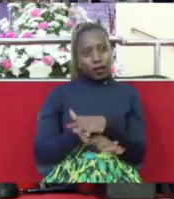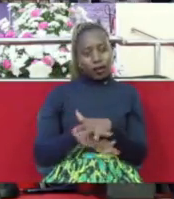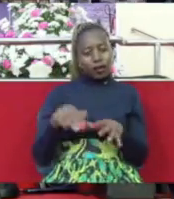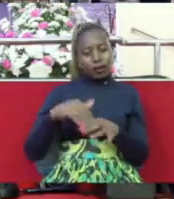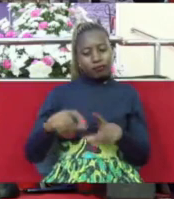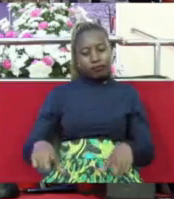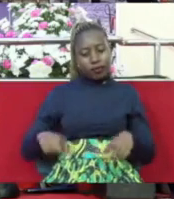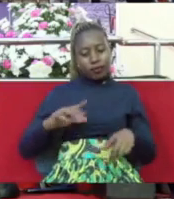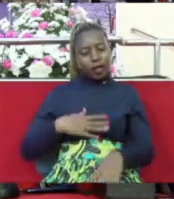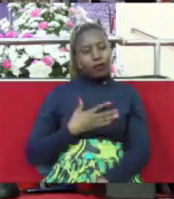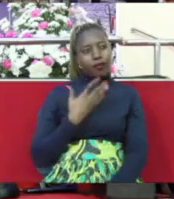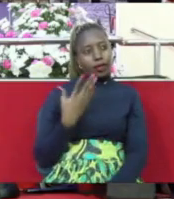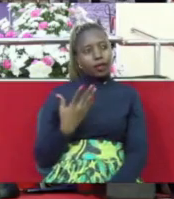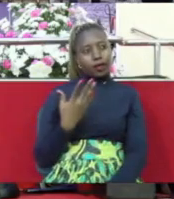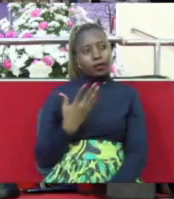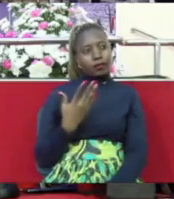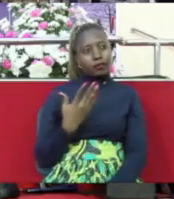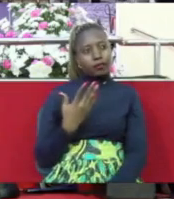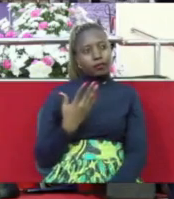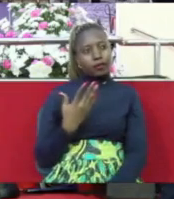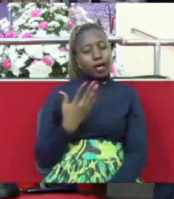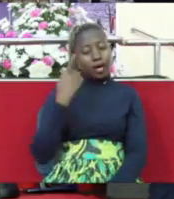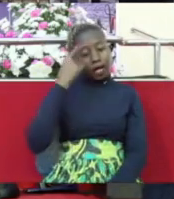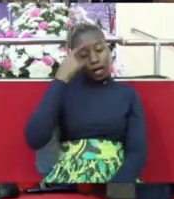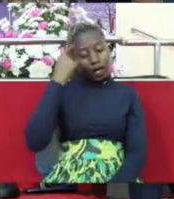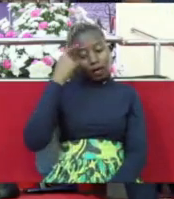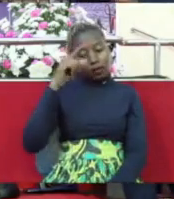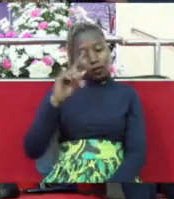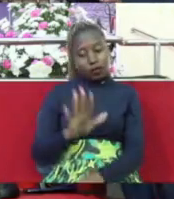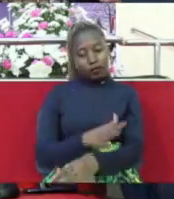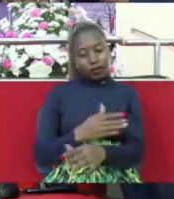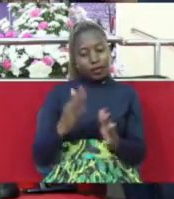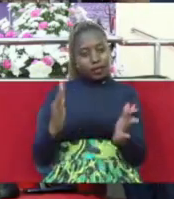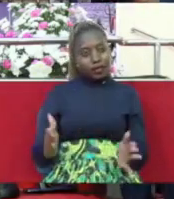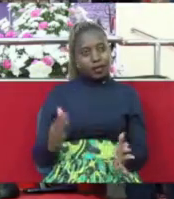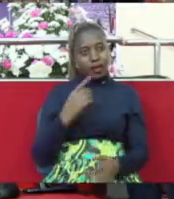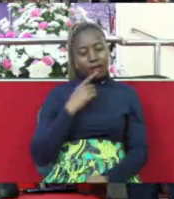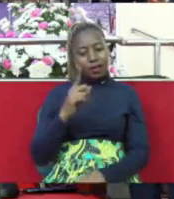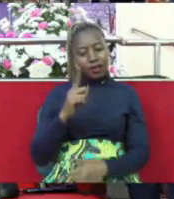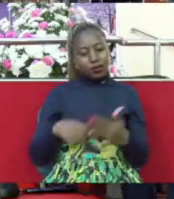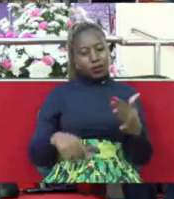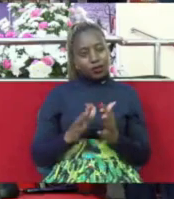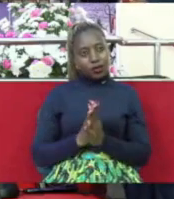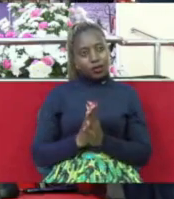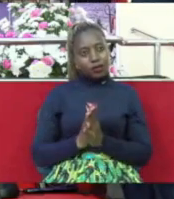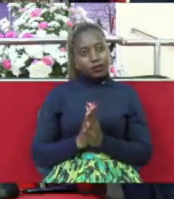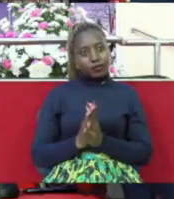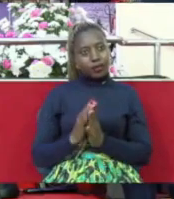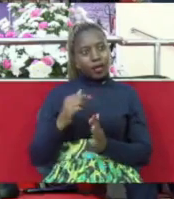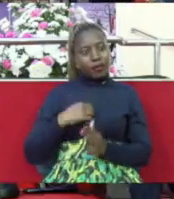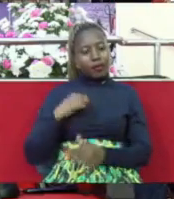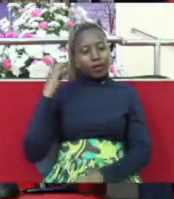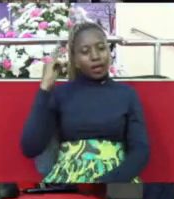kinahusika katika maisha yangu. And for him, because he is a singer, na kwa sababu yeye ni mwibaji, he says, akasema, that I'll put you in front of